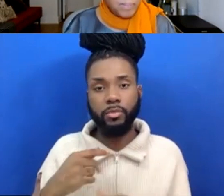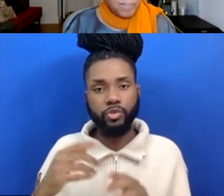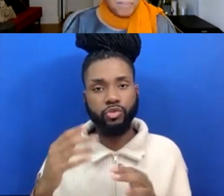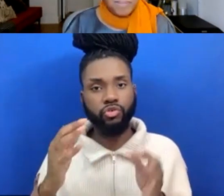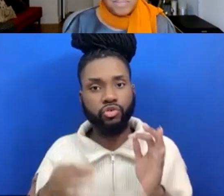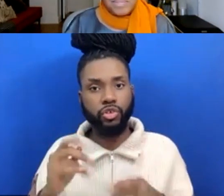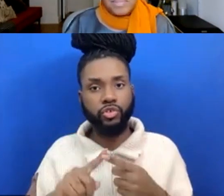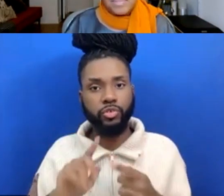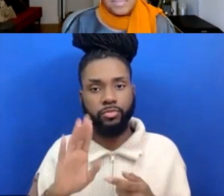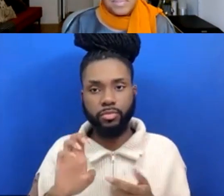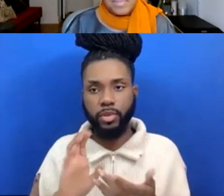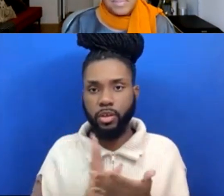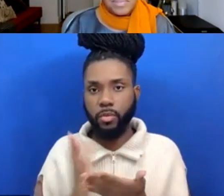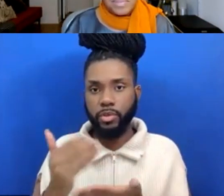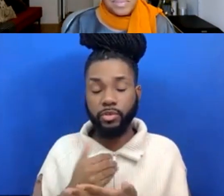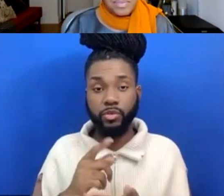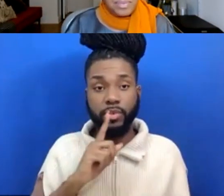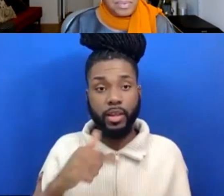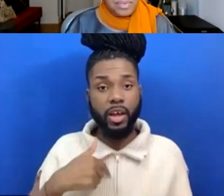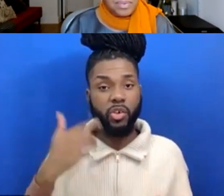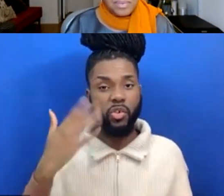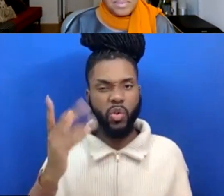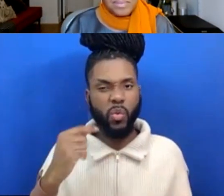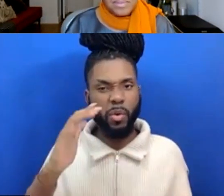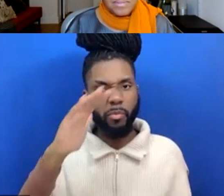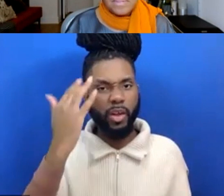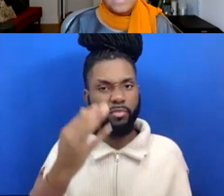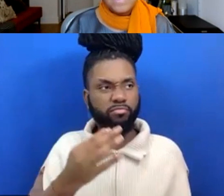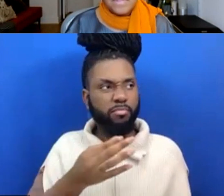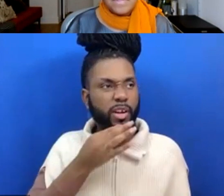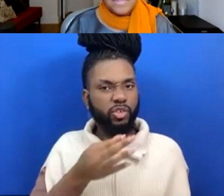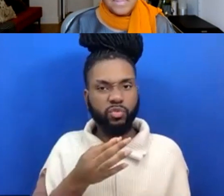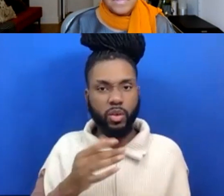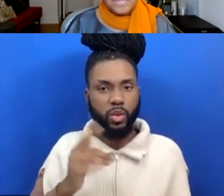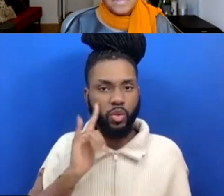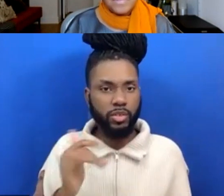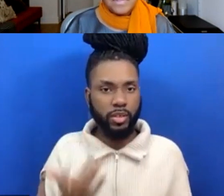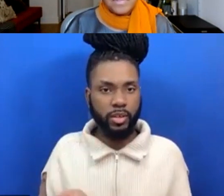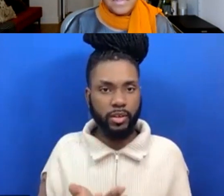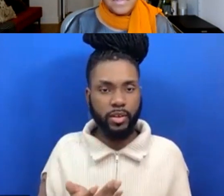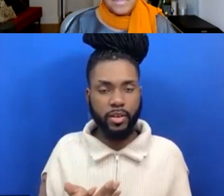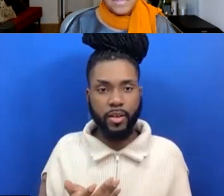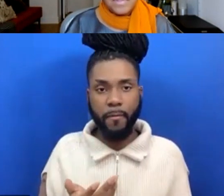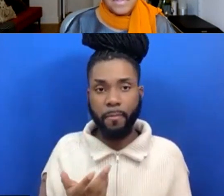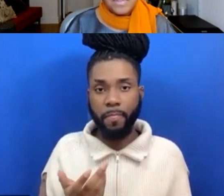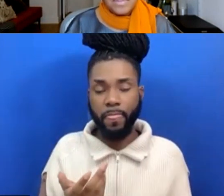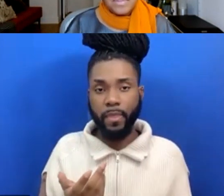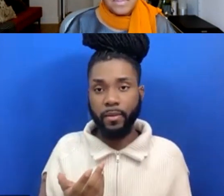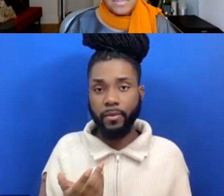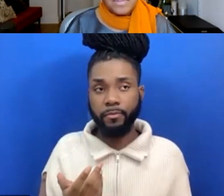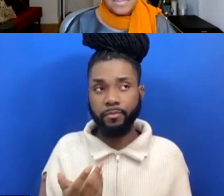I don't know what Black mastery would look like, right? Would that be